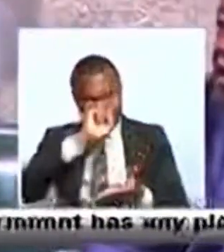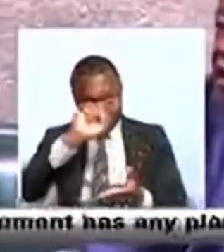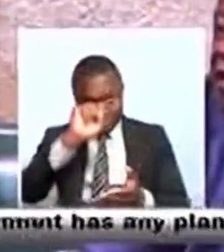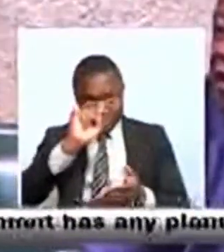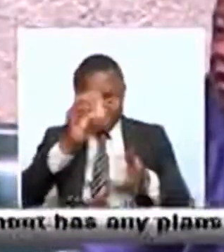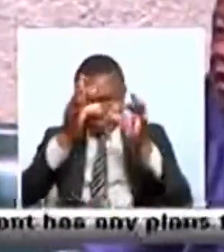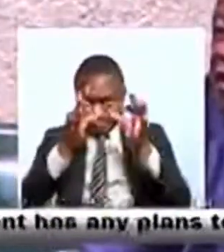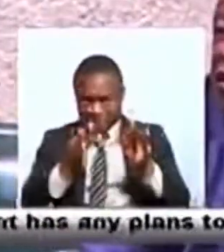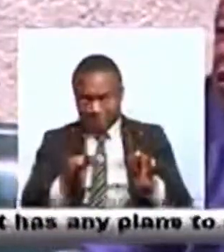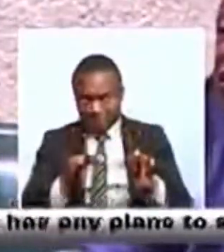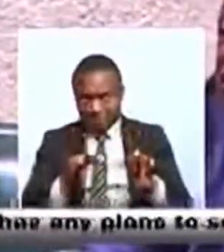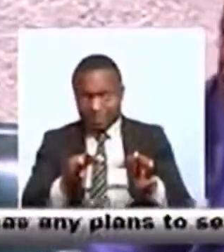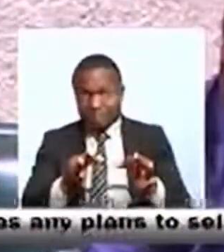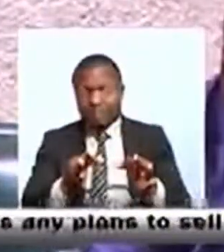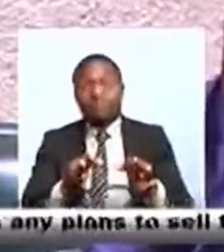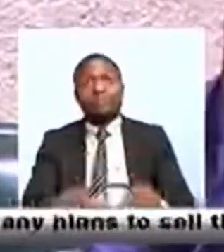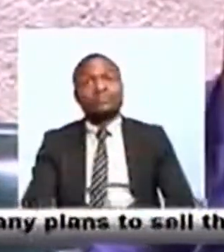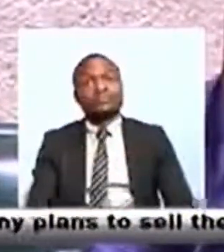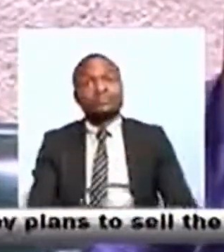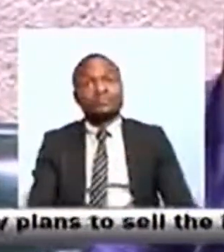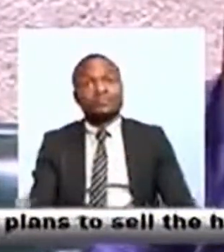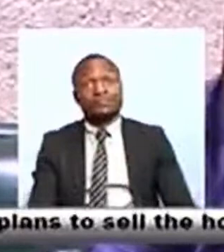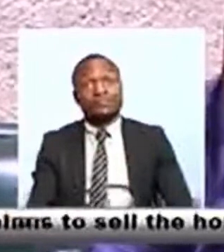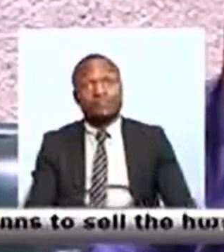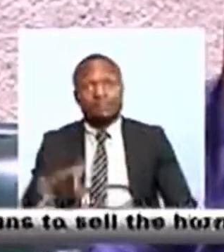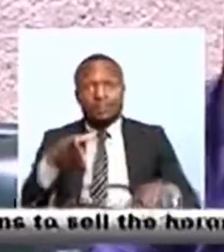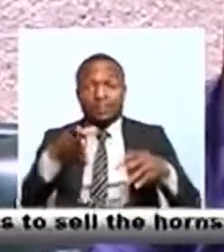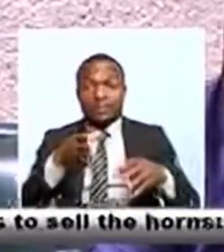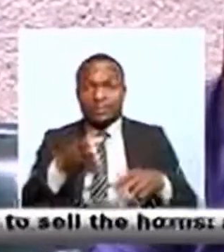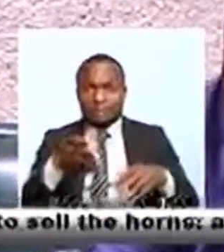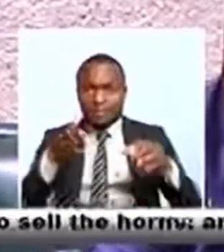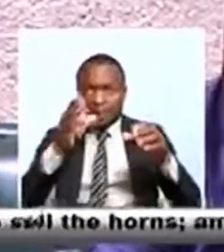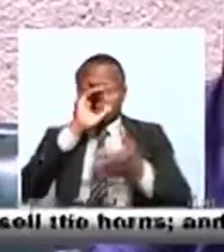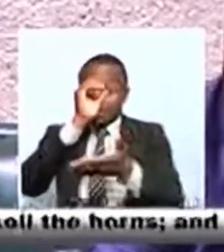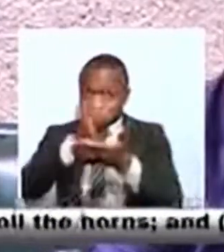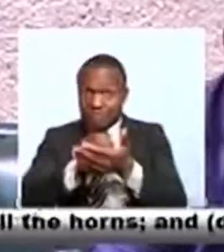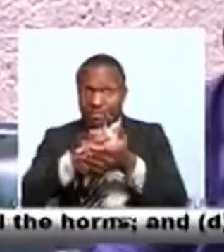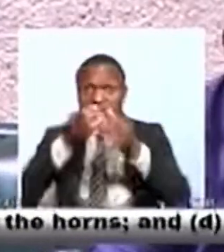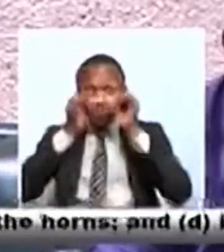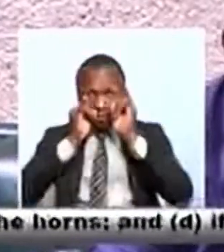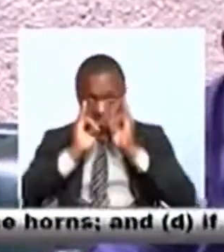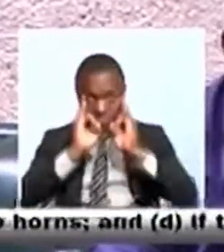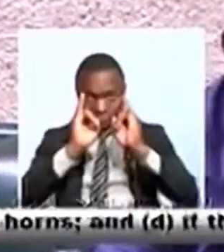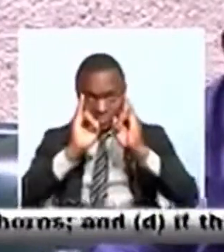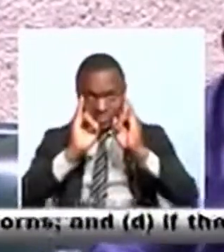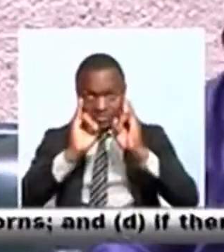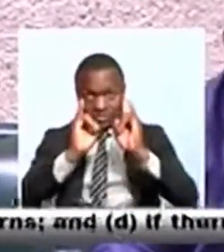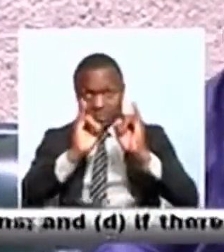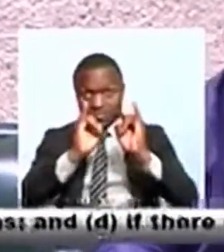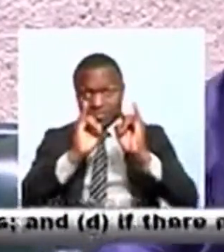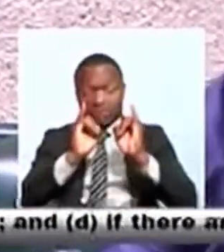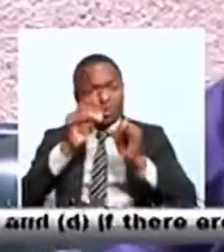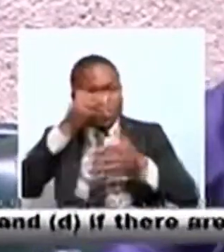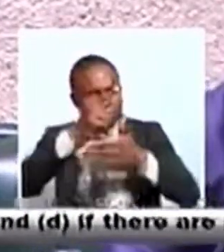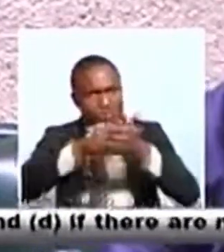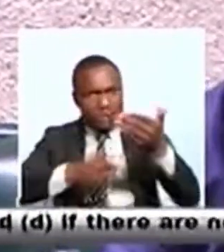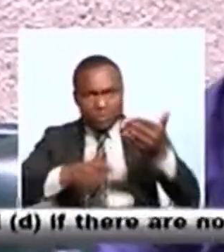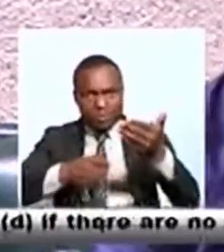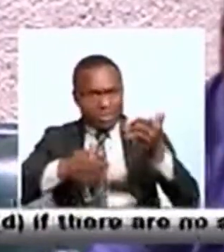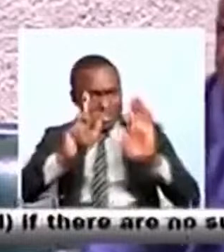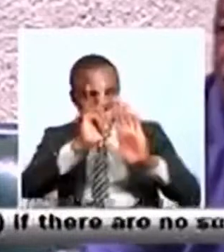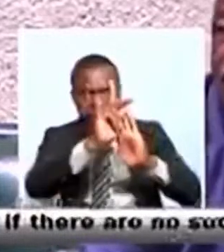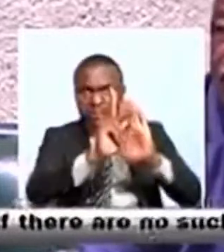applicable, is elephant tusks, that is what exactly is our